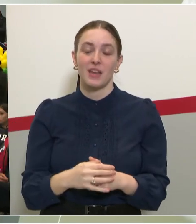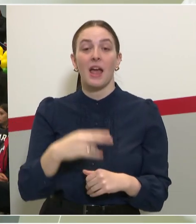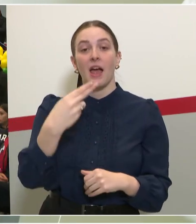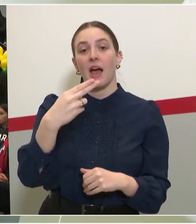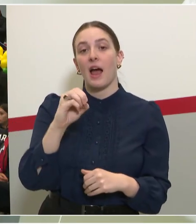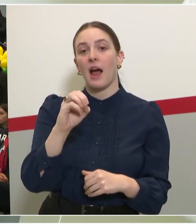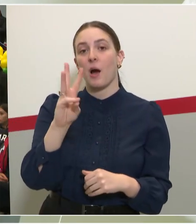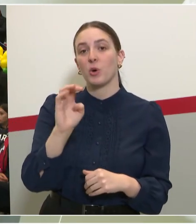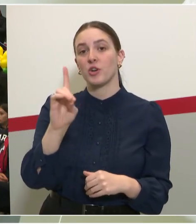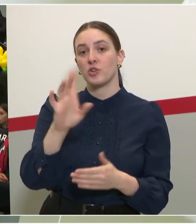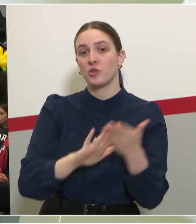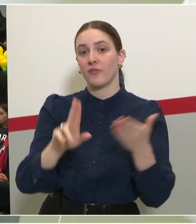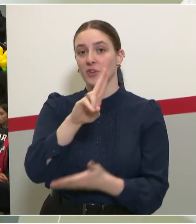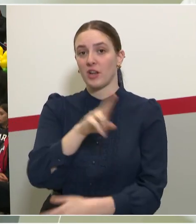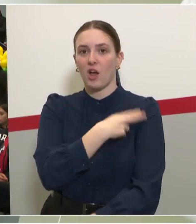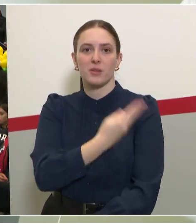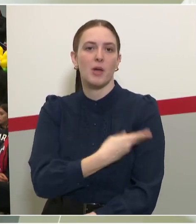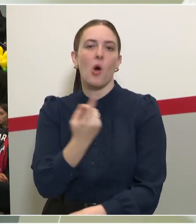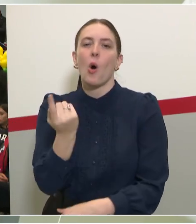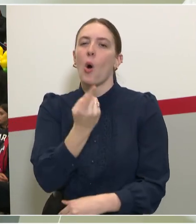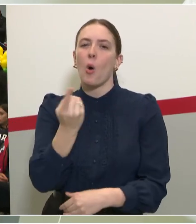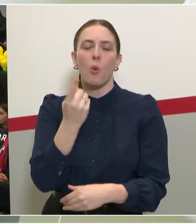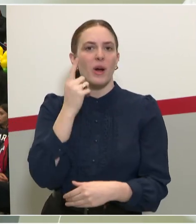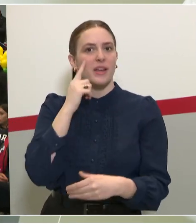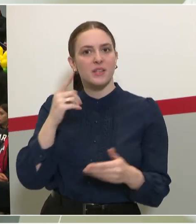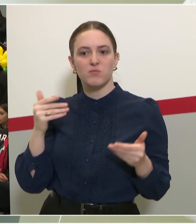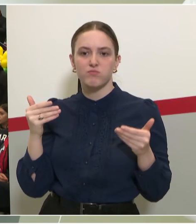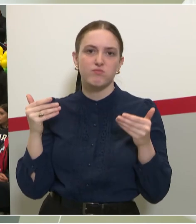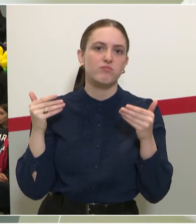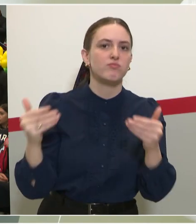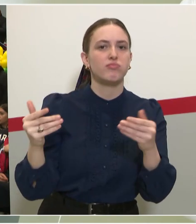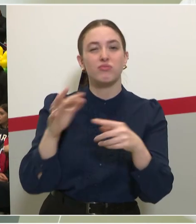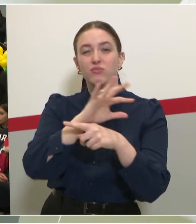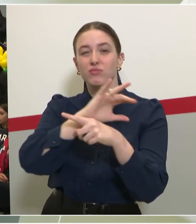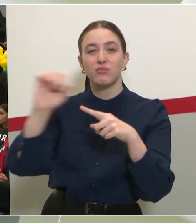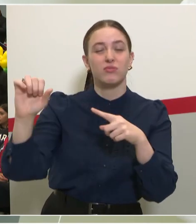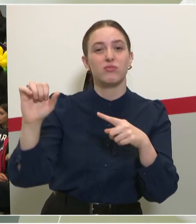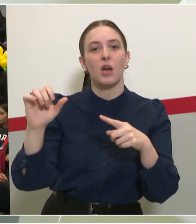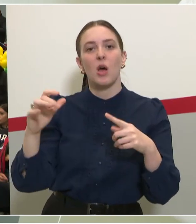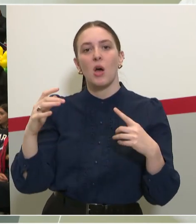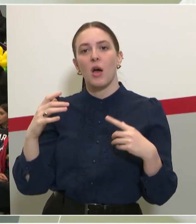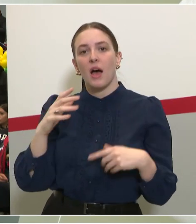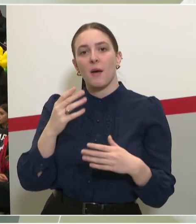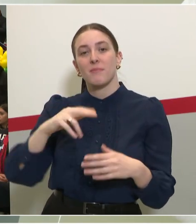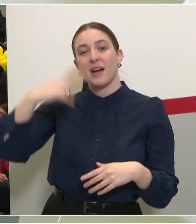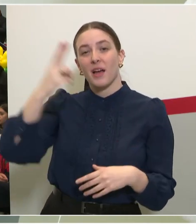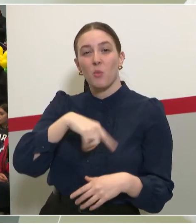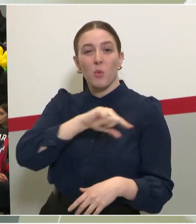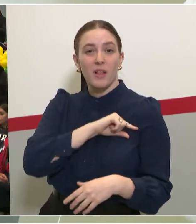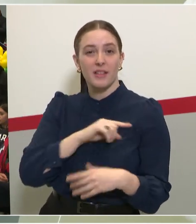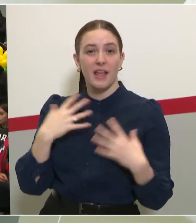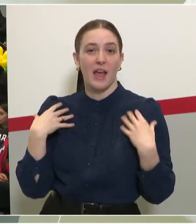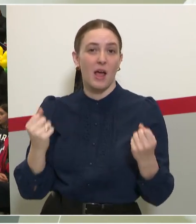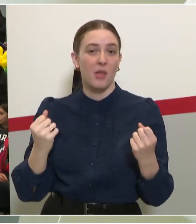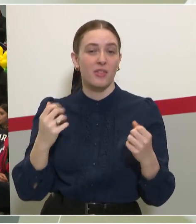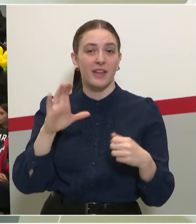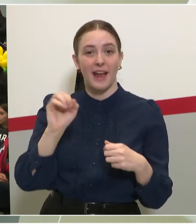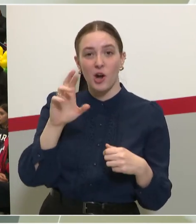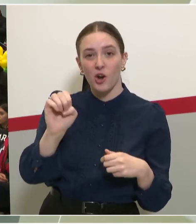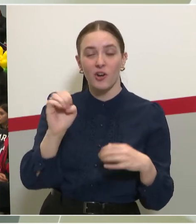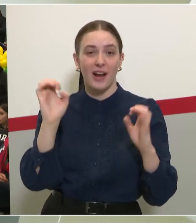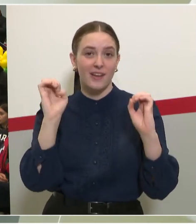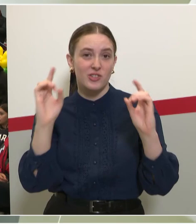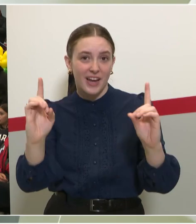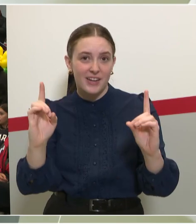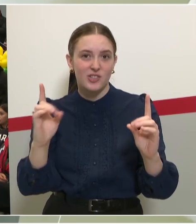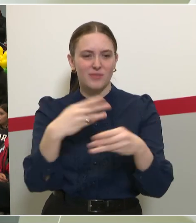has always been on the cutting edge of providing high-quality healthcare and education to everyone. The Young Doctors